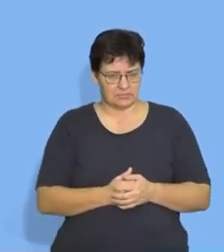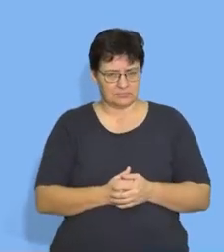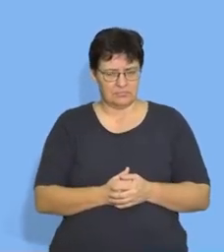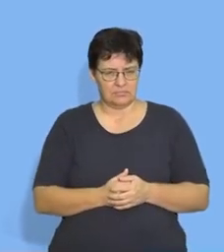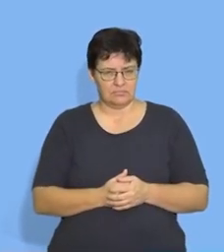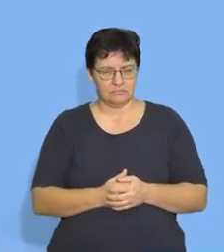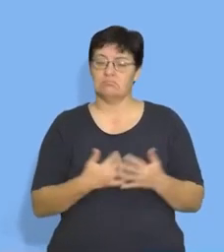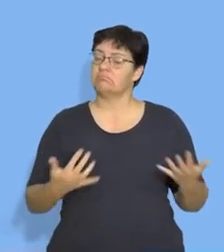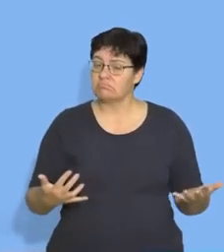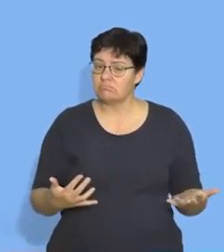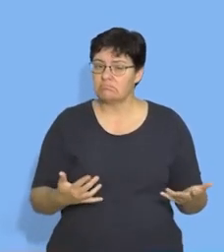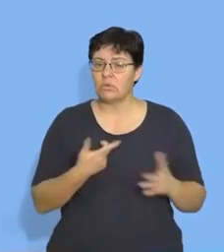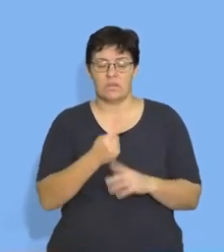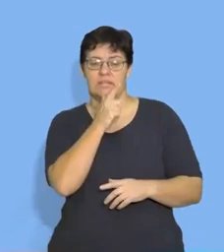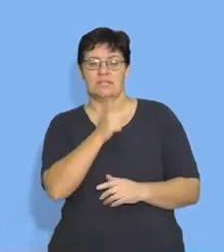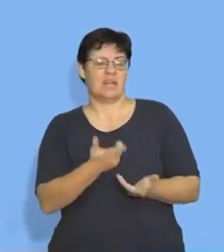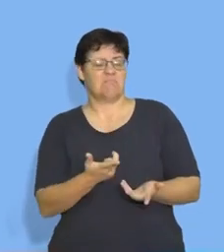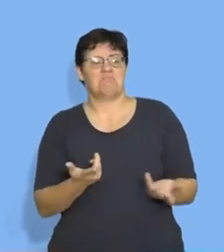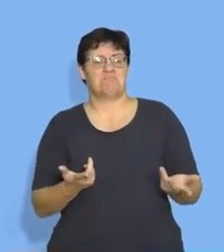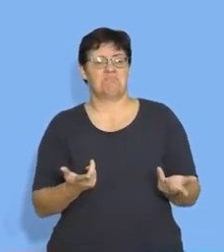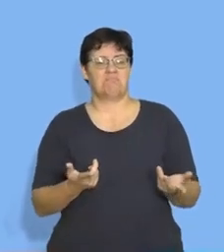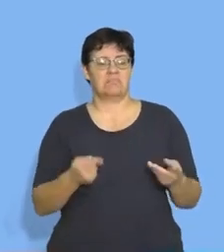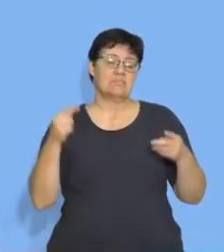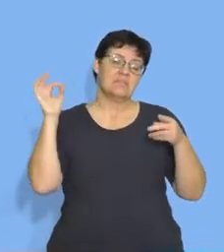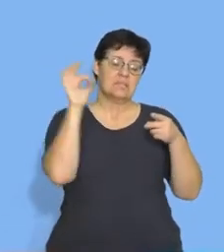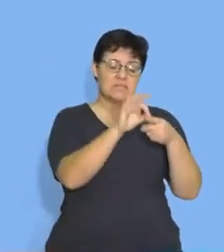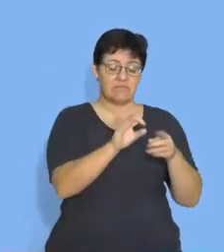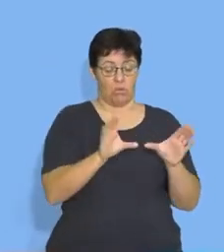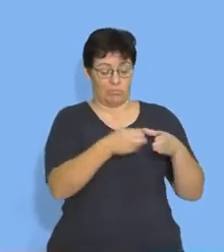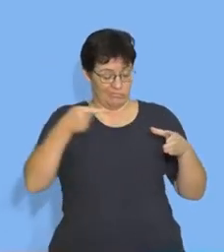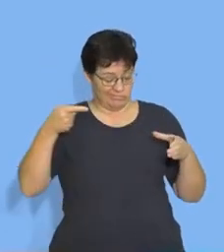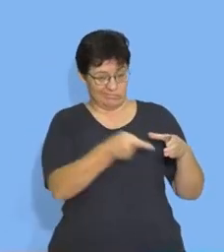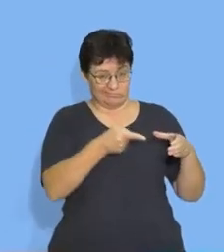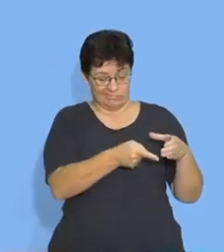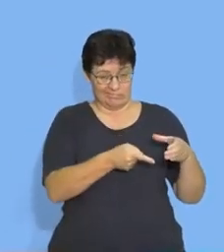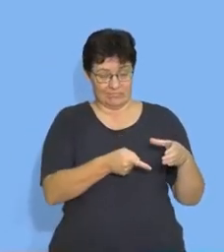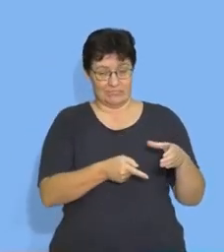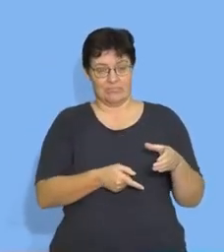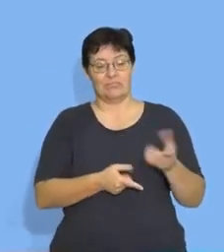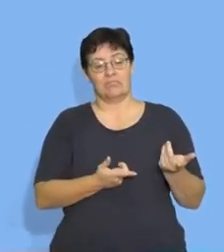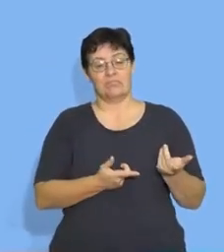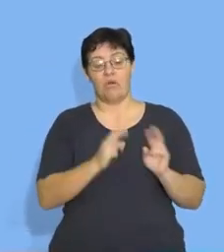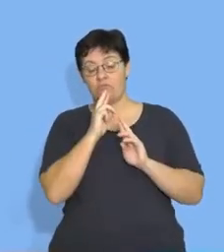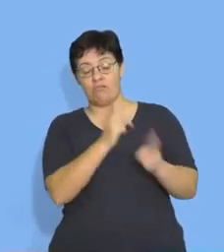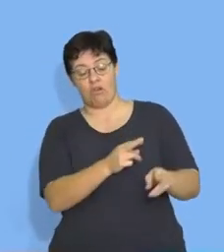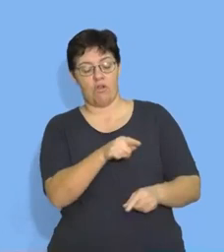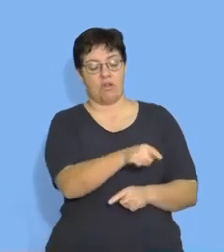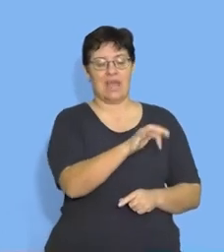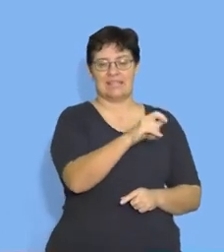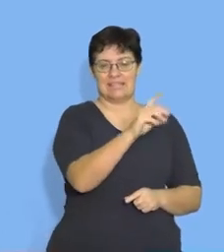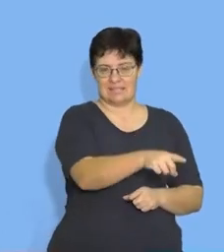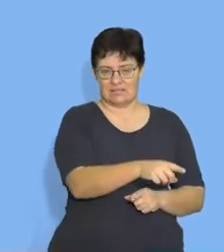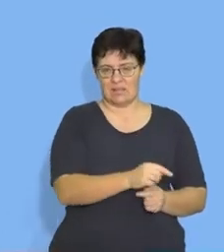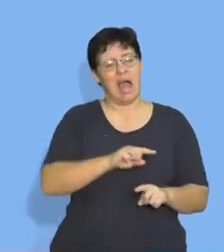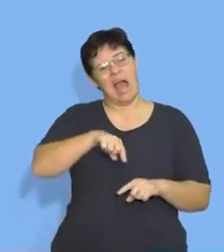question to say, what makes us say a particular, group of substances can be, referred to as acids while